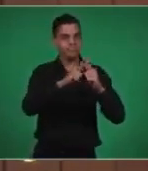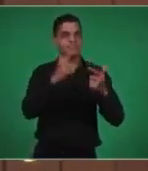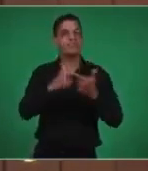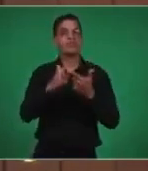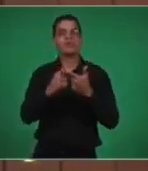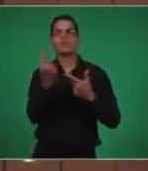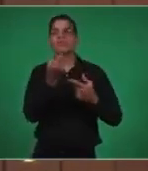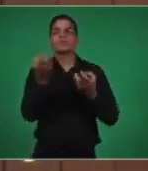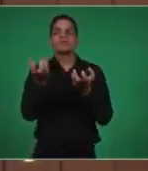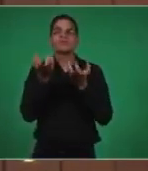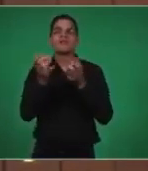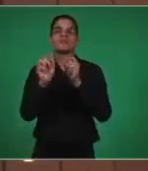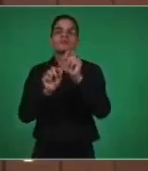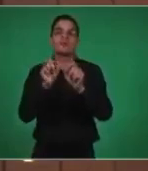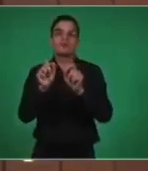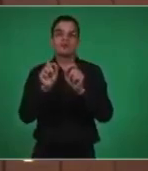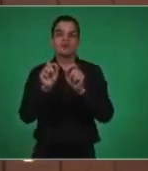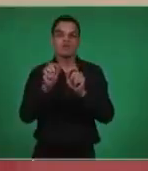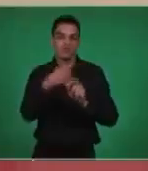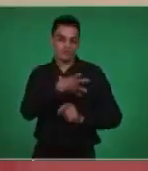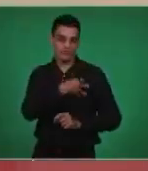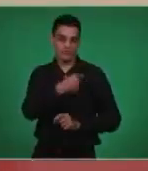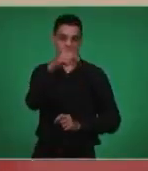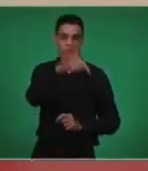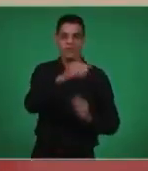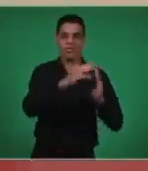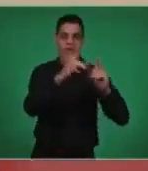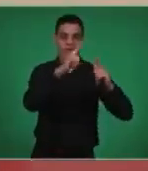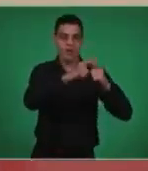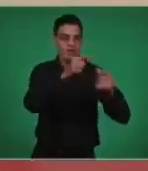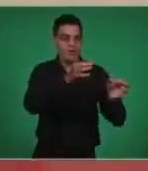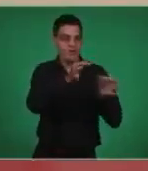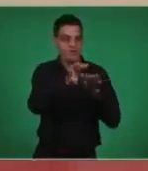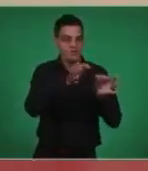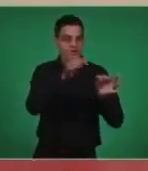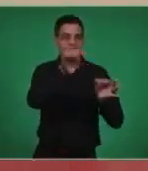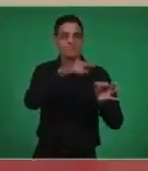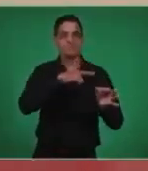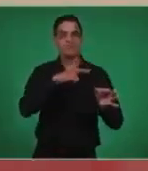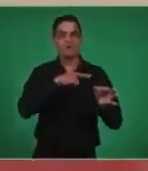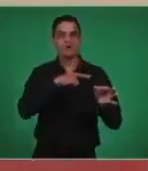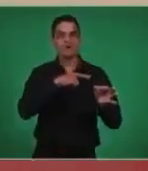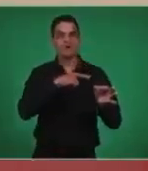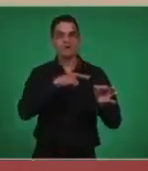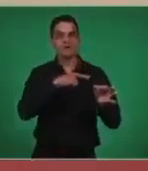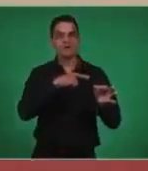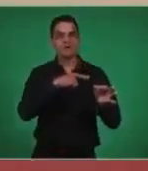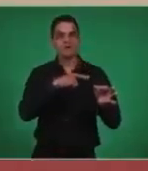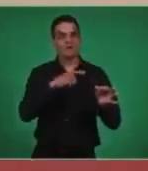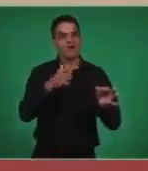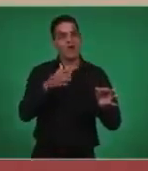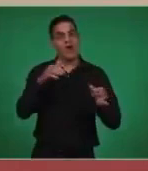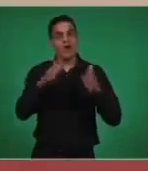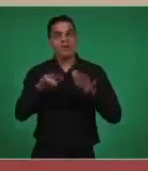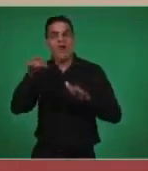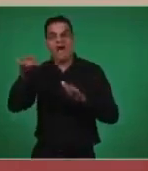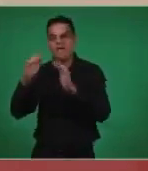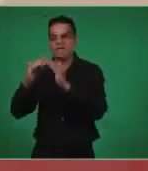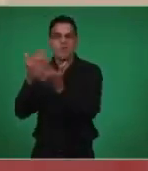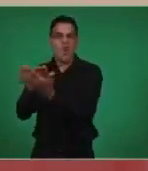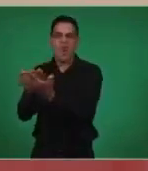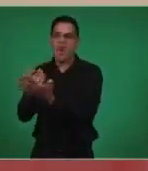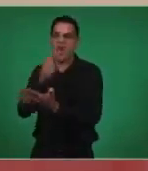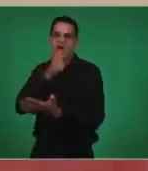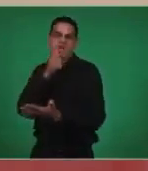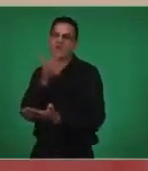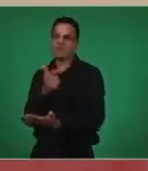children, when they are organized in the church, there. This teaching that no school surely